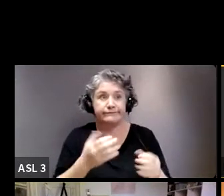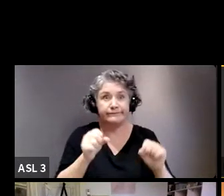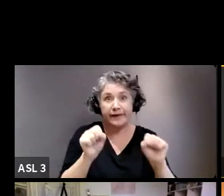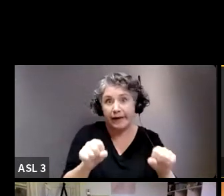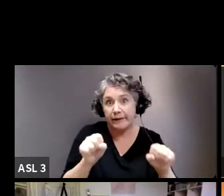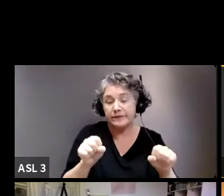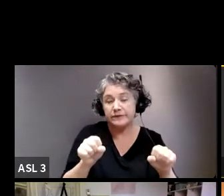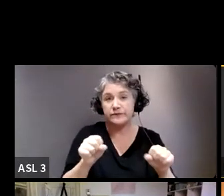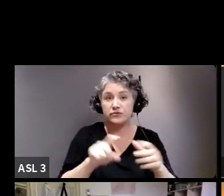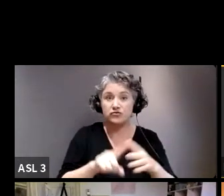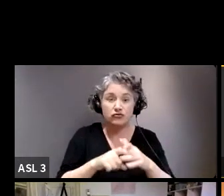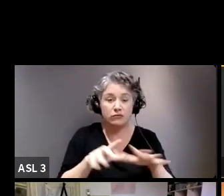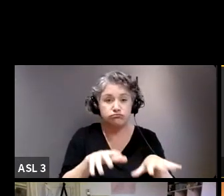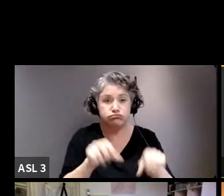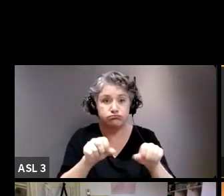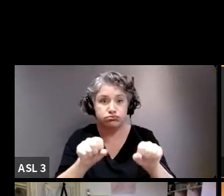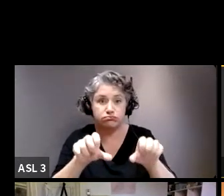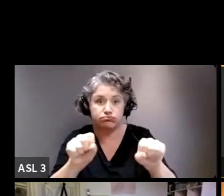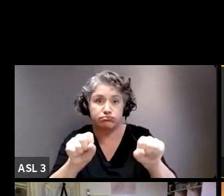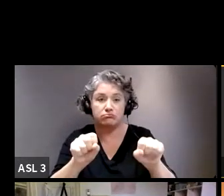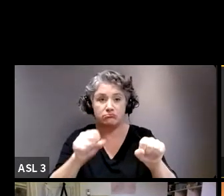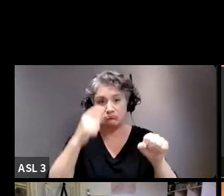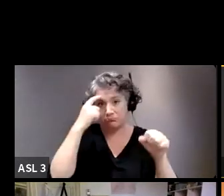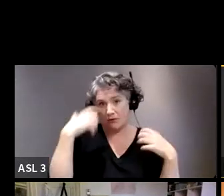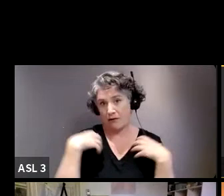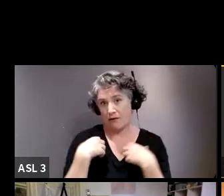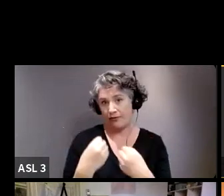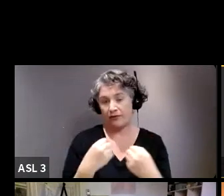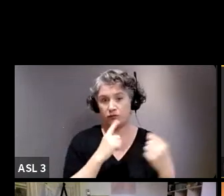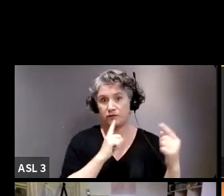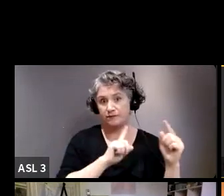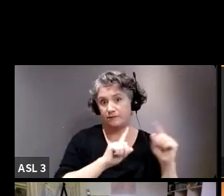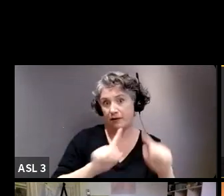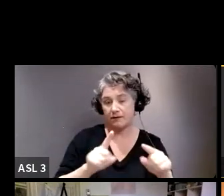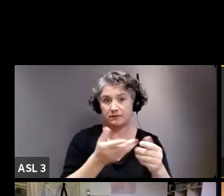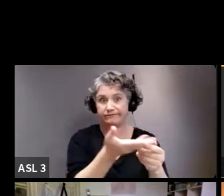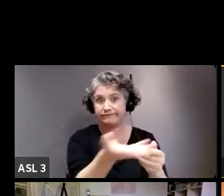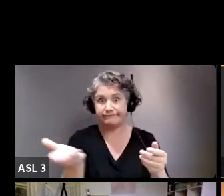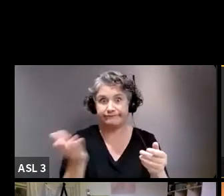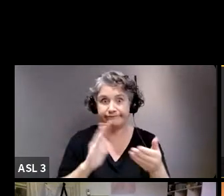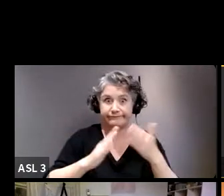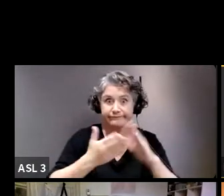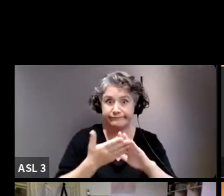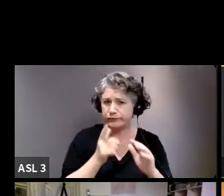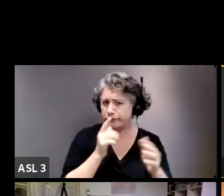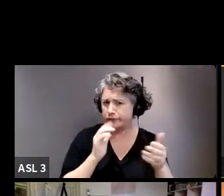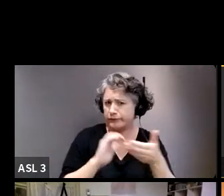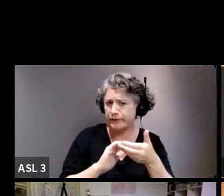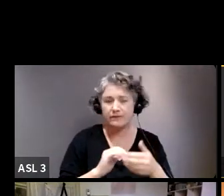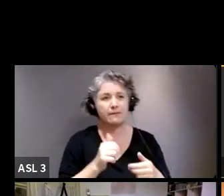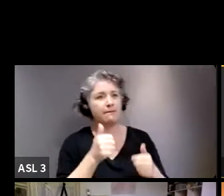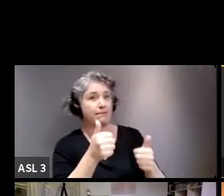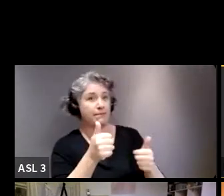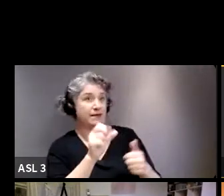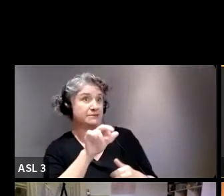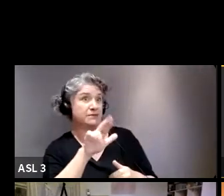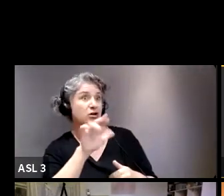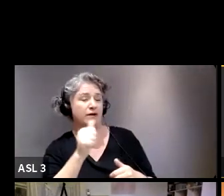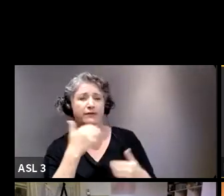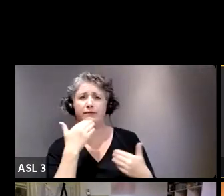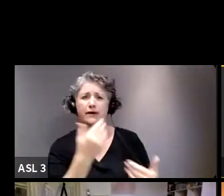to start taking on that mental health response thank you for your question so i think this was